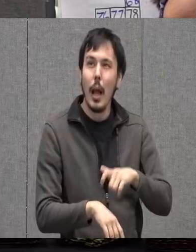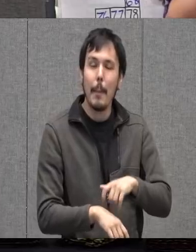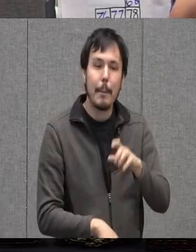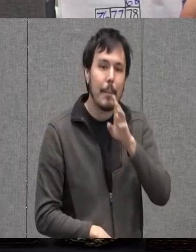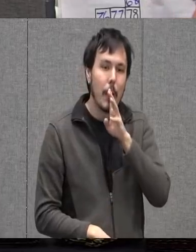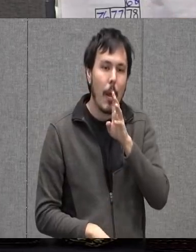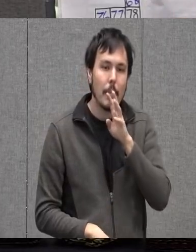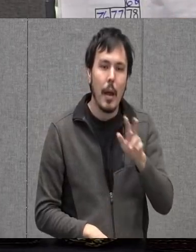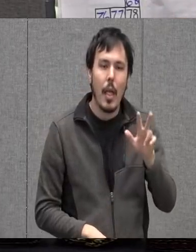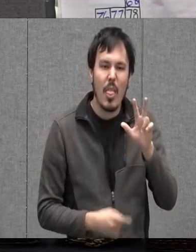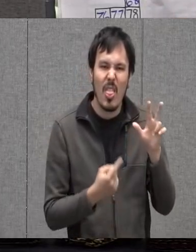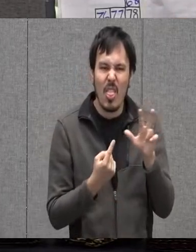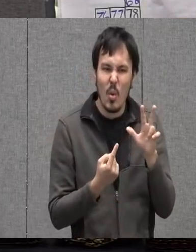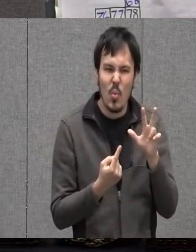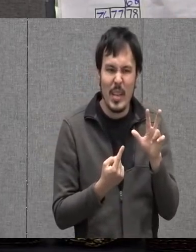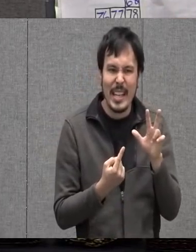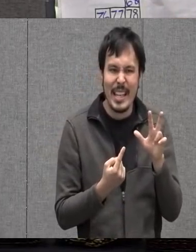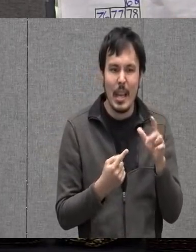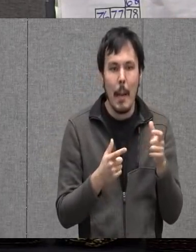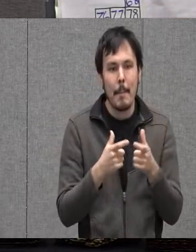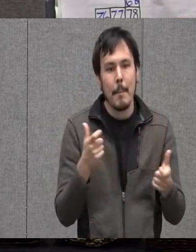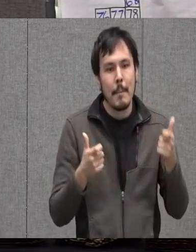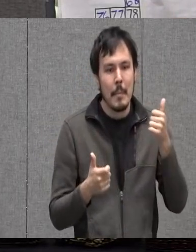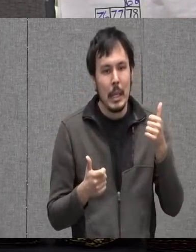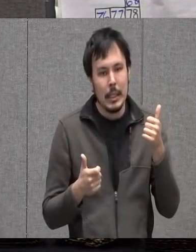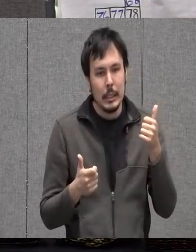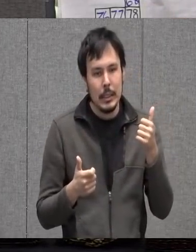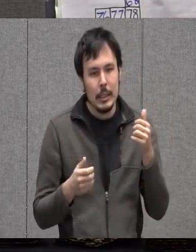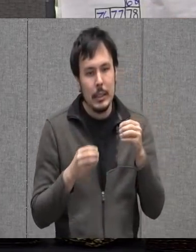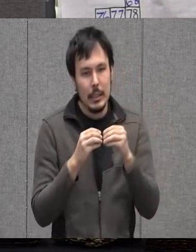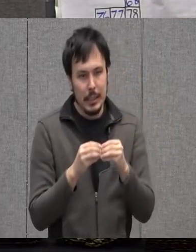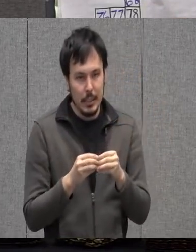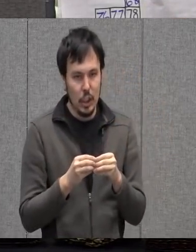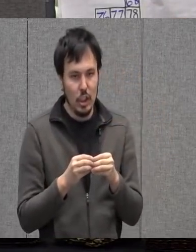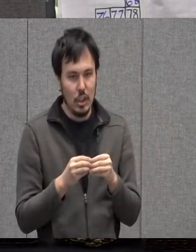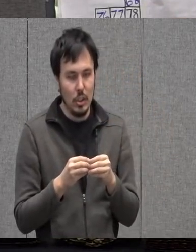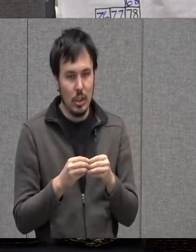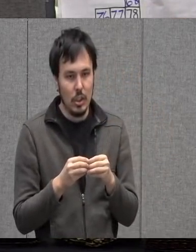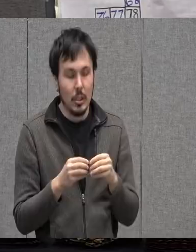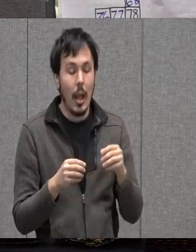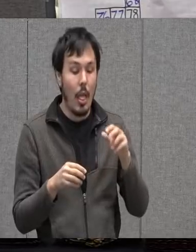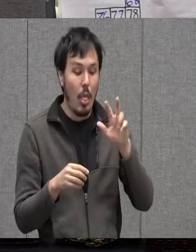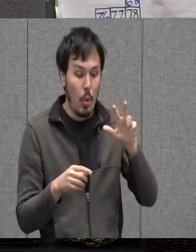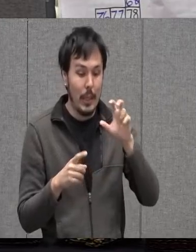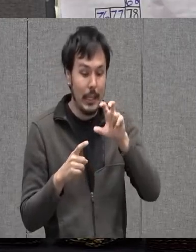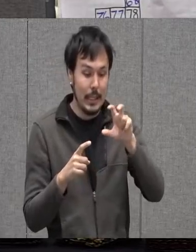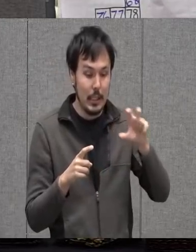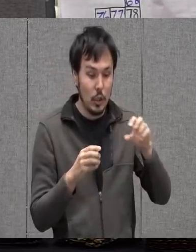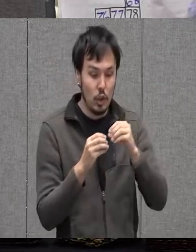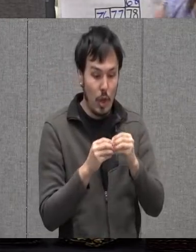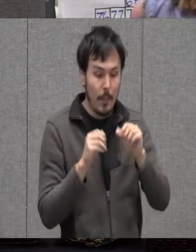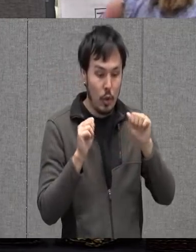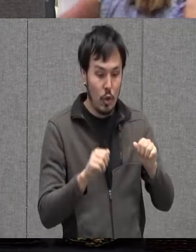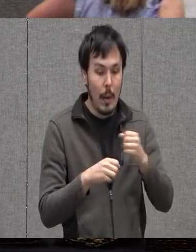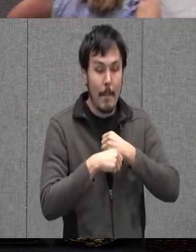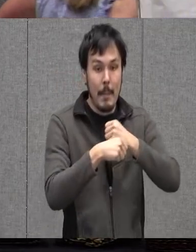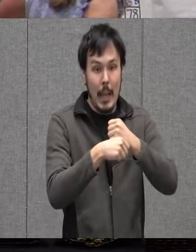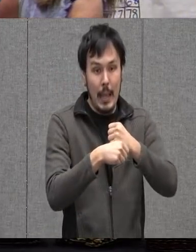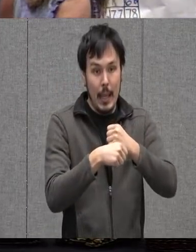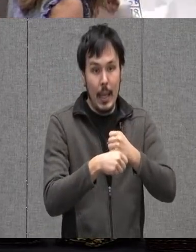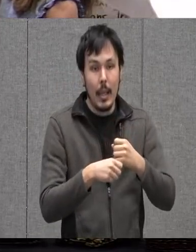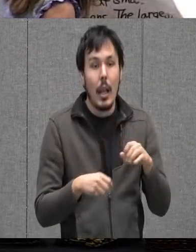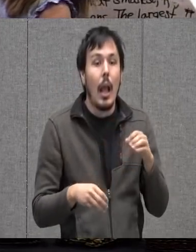what the largest three-digit number we could do, and we talked about what was the smallest three-digit number we